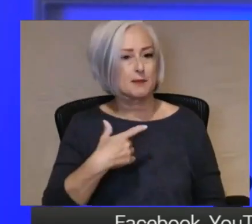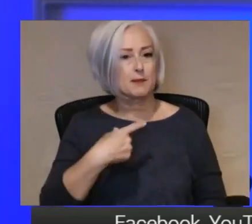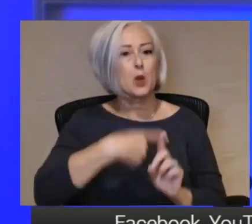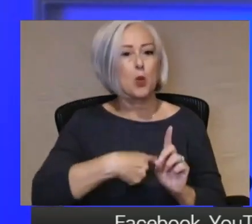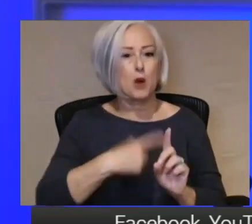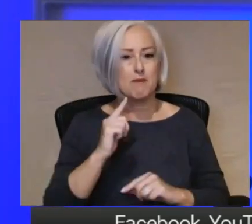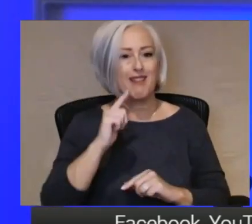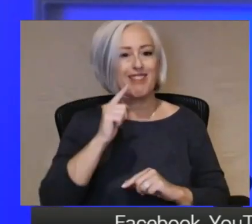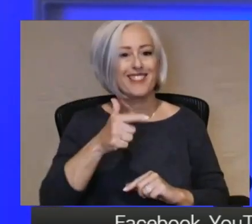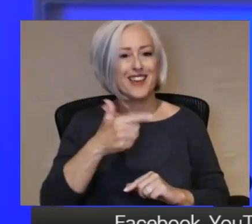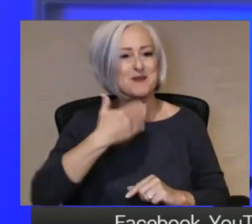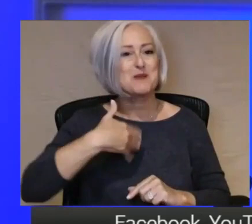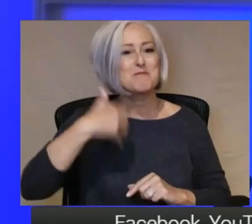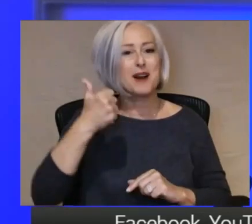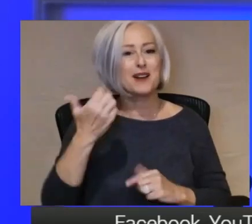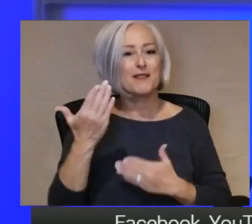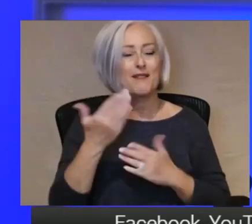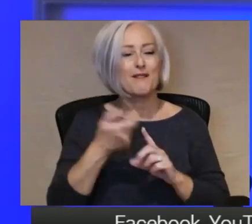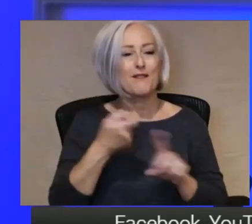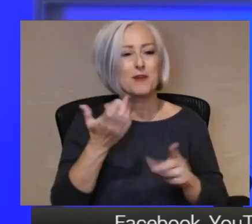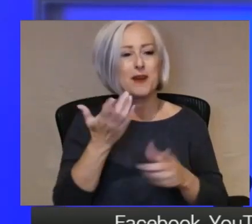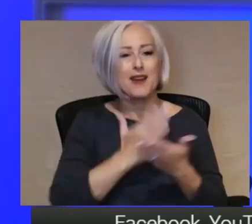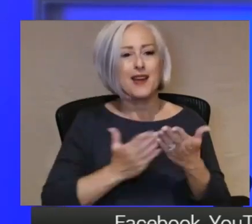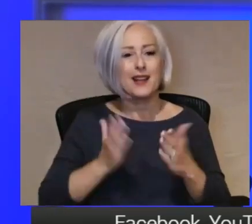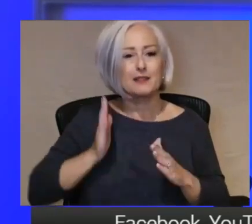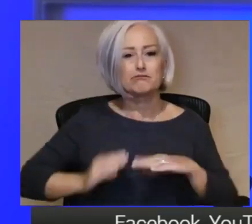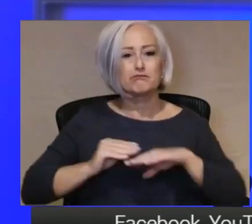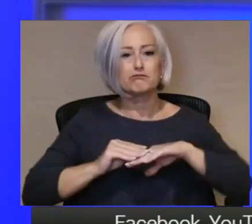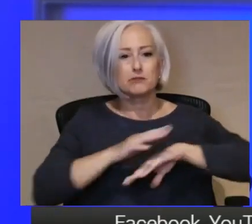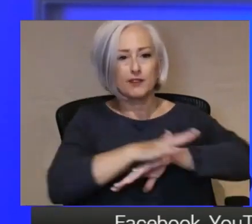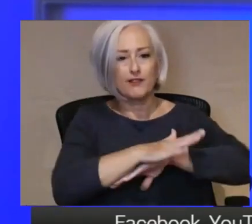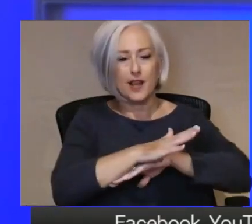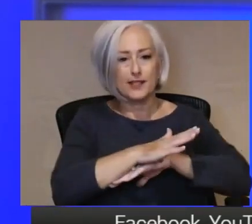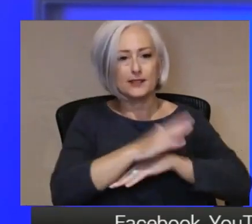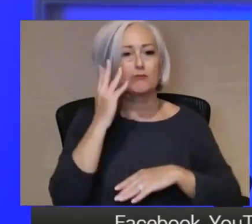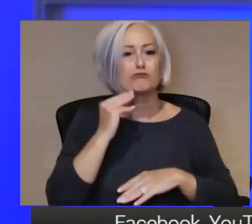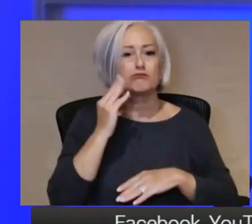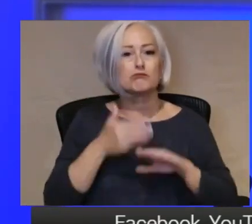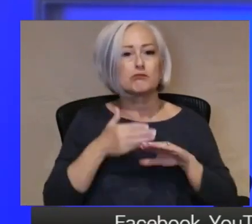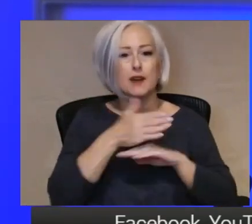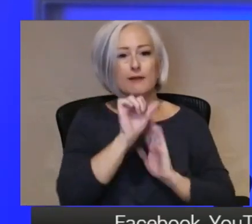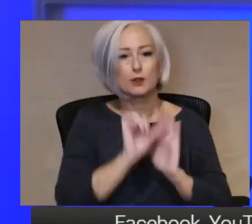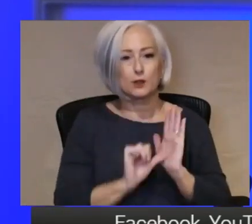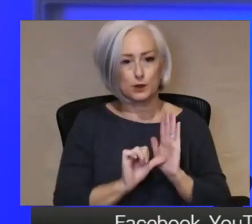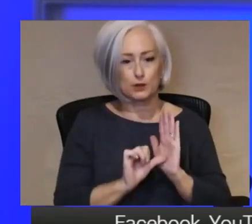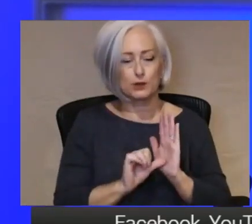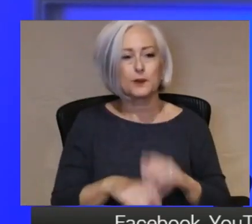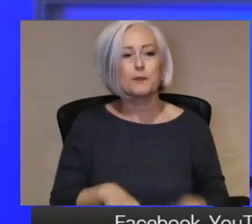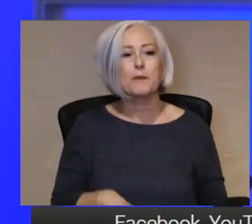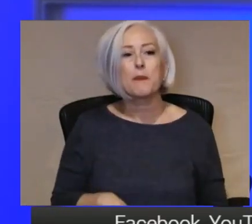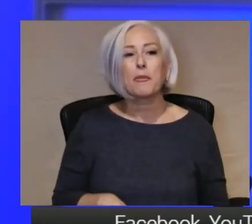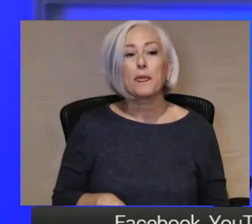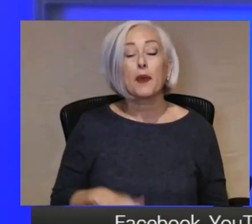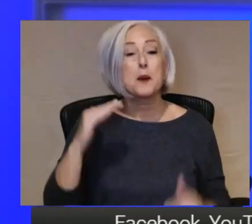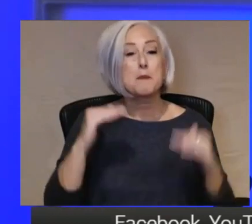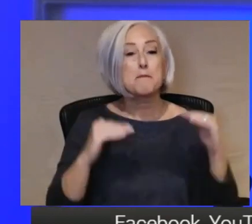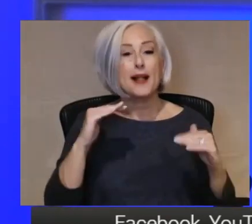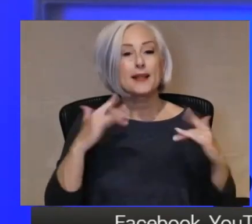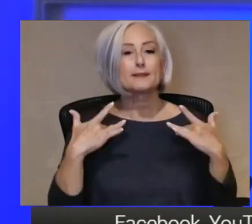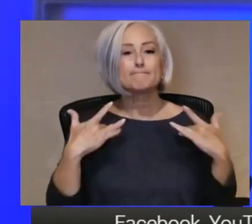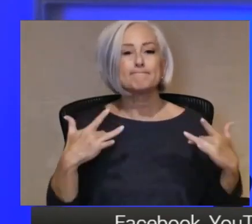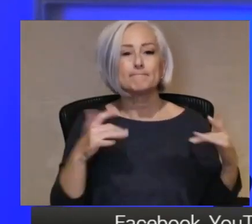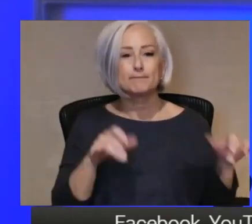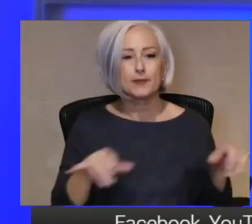from any sort of side effects that they will encounter after surgery. And balance is the most common side effect that people can